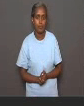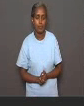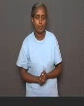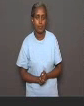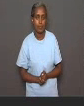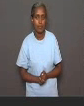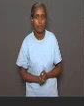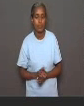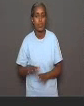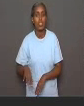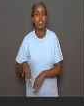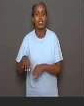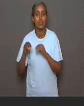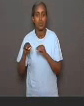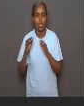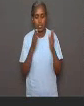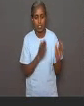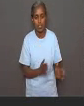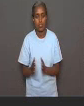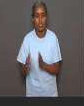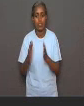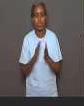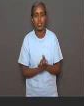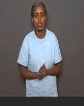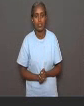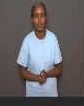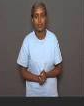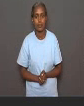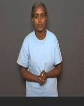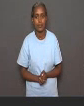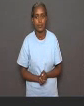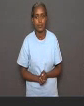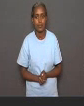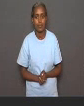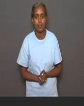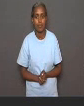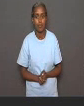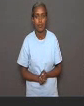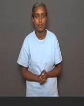Students, let's get ready.